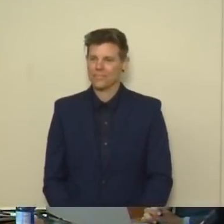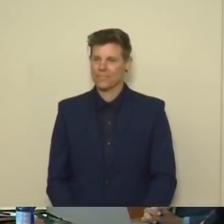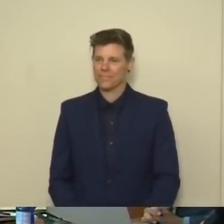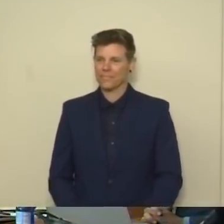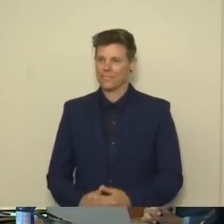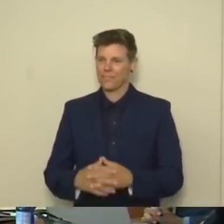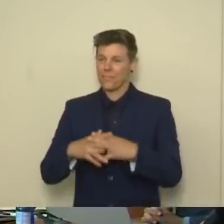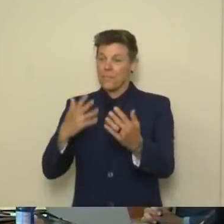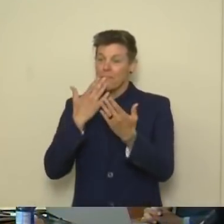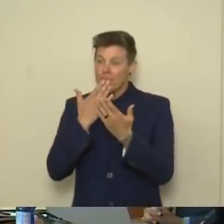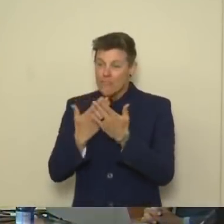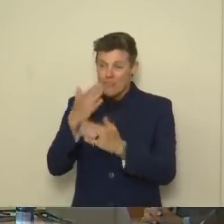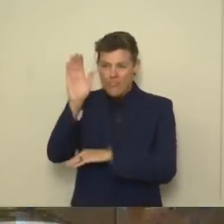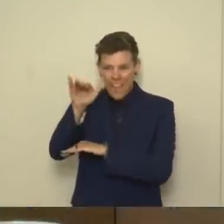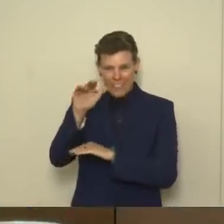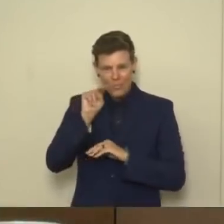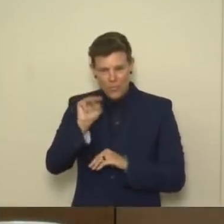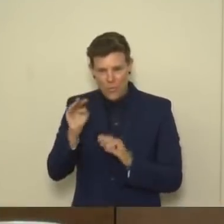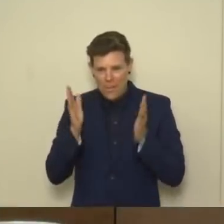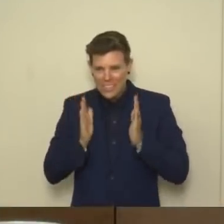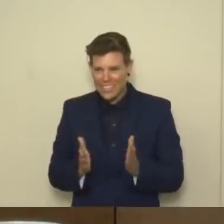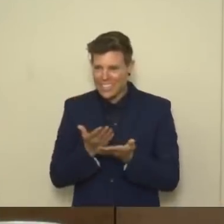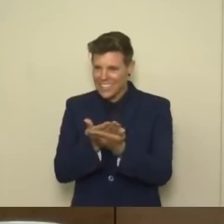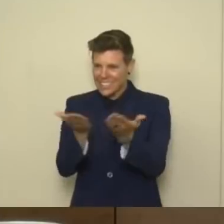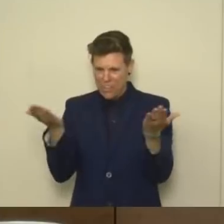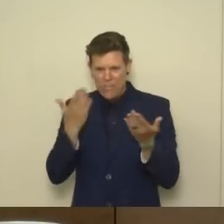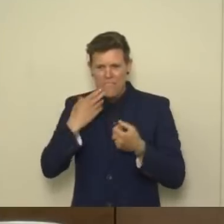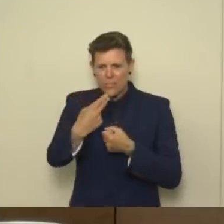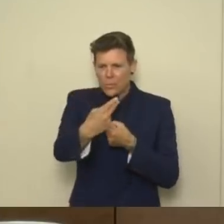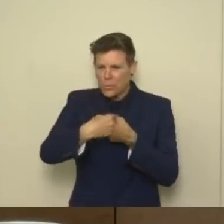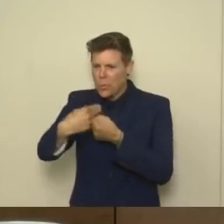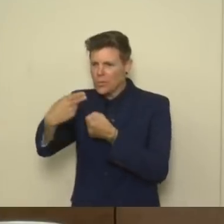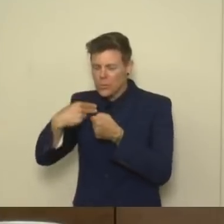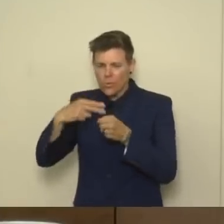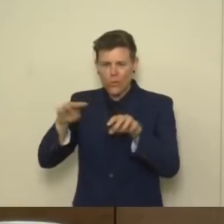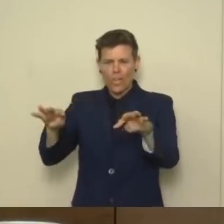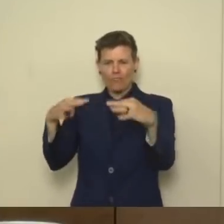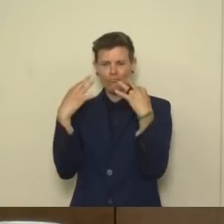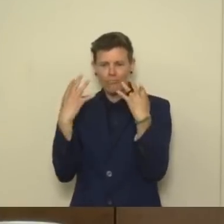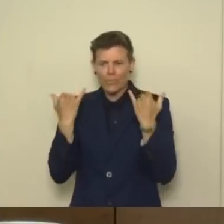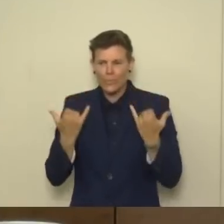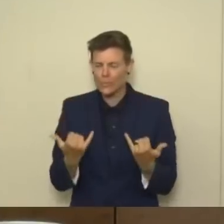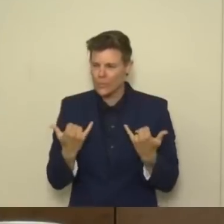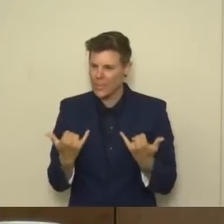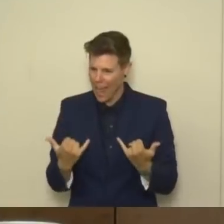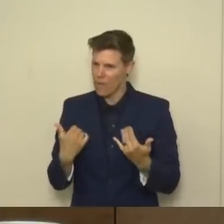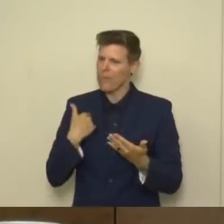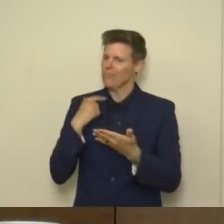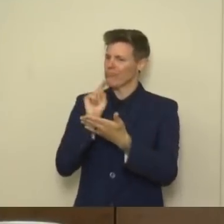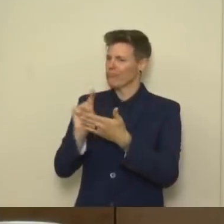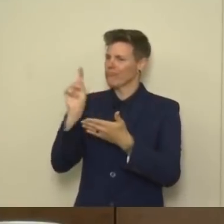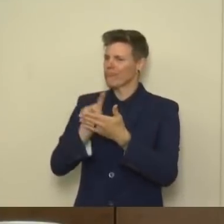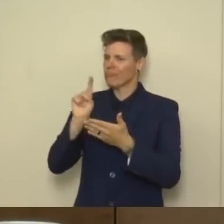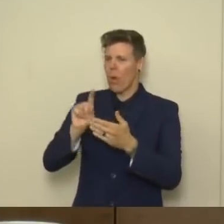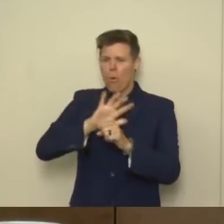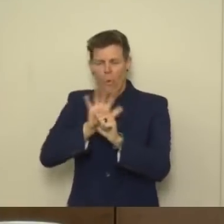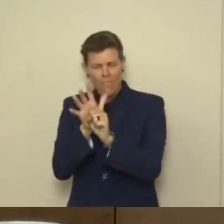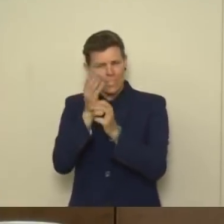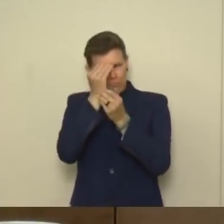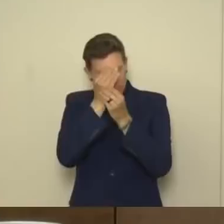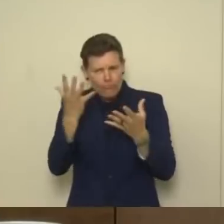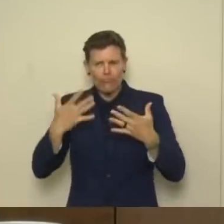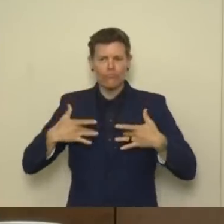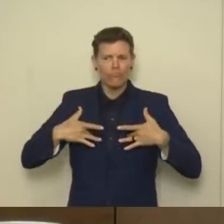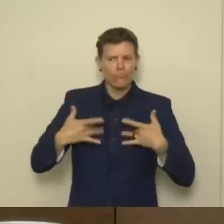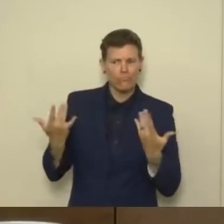Good afternoon, New Mexico, and thank you very much for joining us for our weekly COVID briefing. I apologize that I